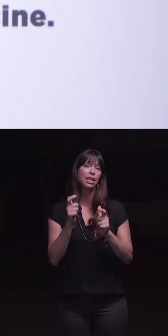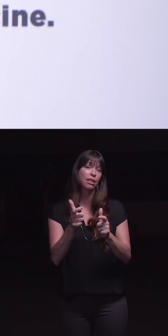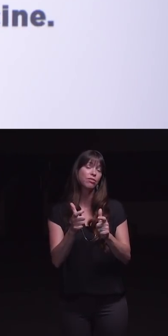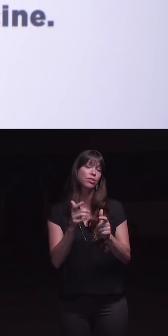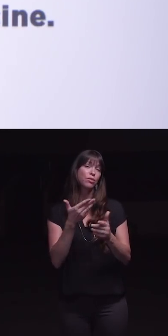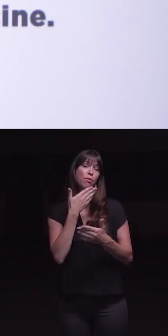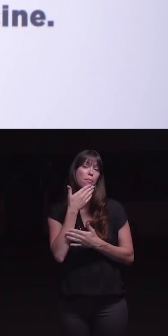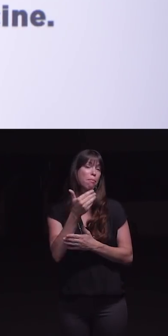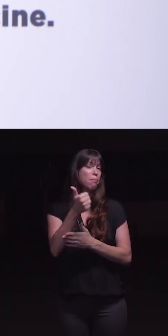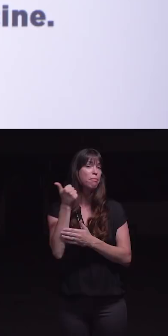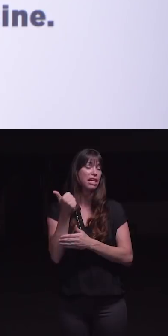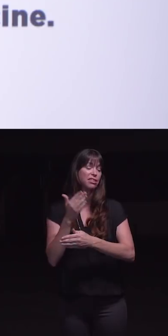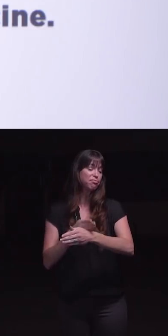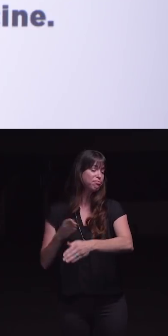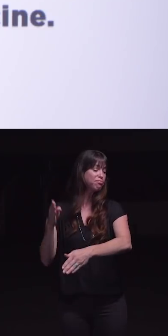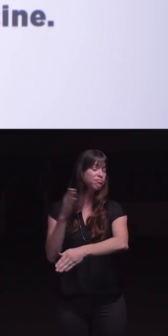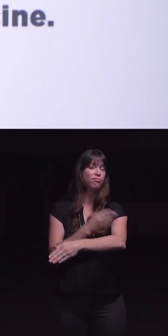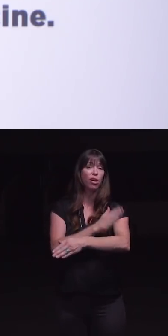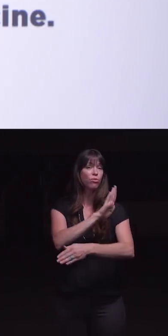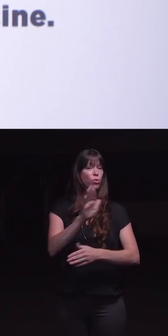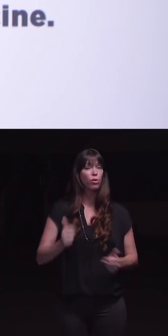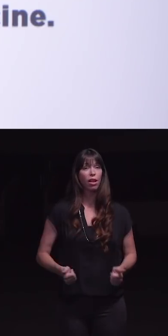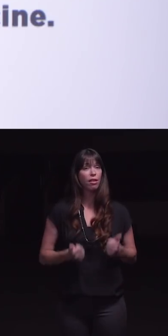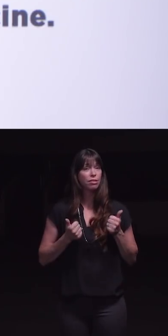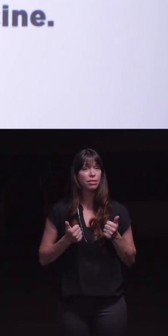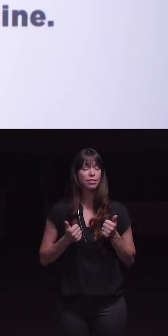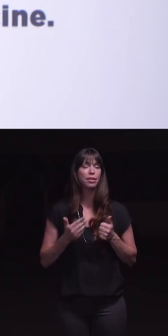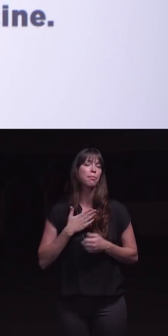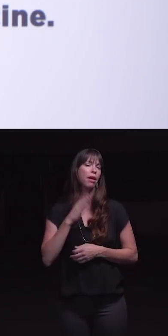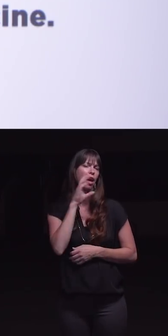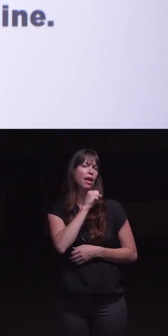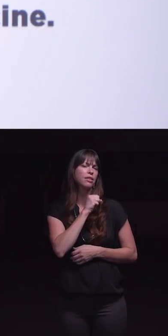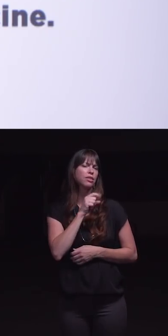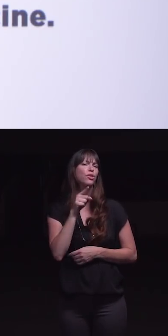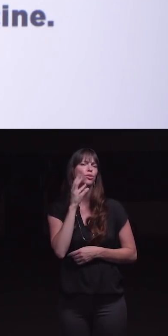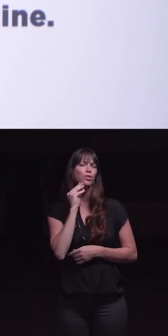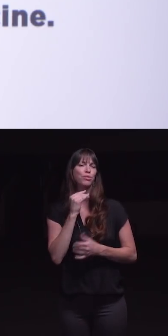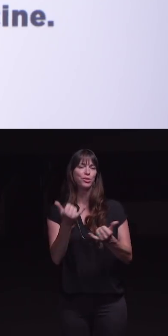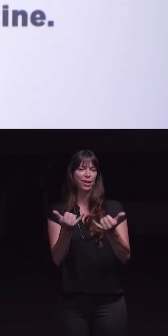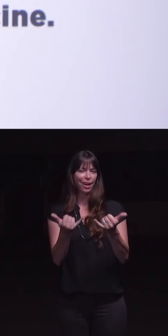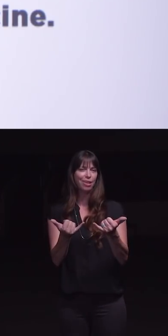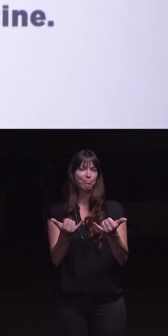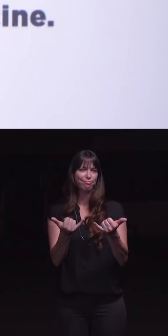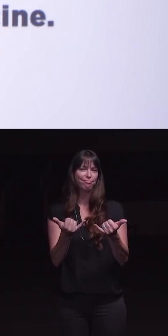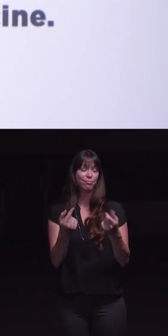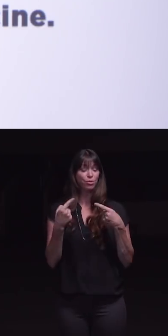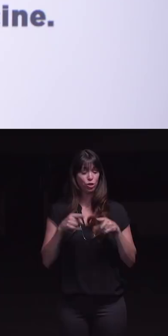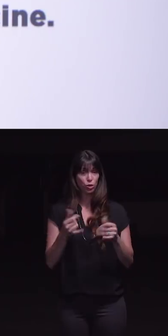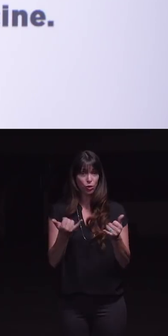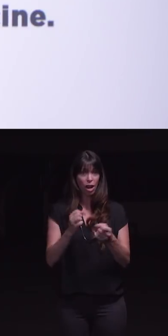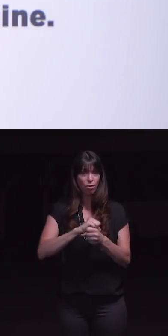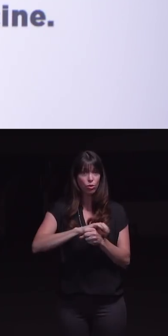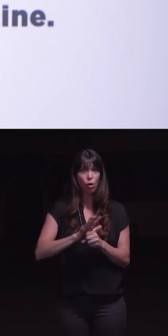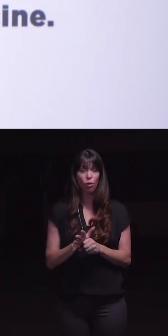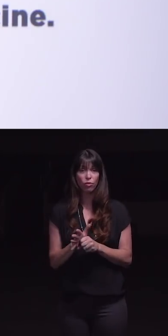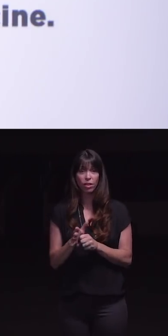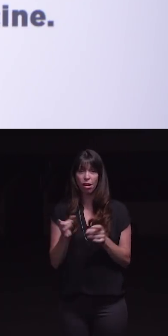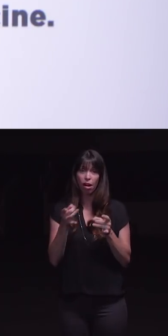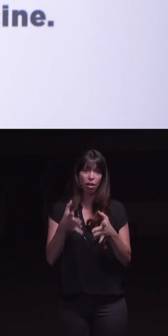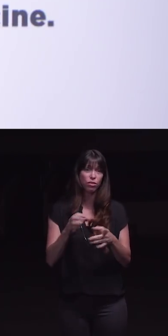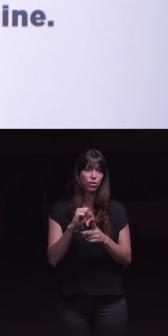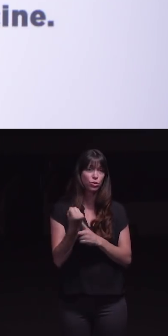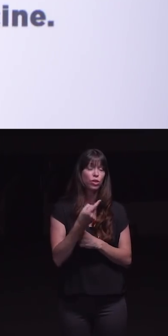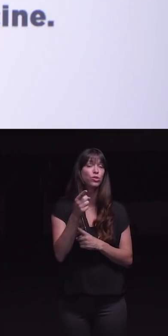ultimately gives you the greatest gains of your life. And my guess is that you are experiencing that right now, even during this COVID